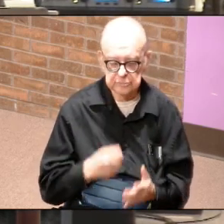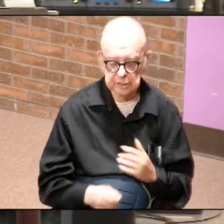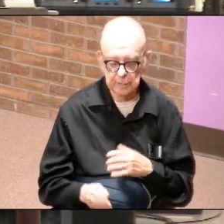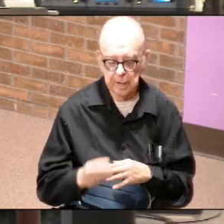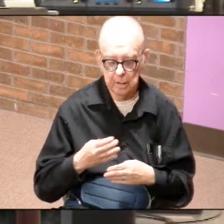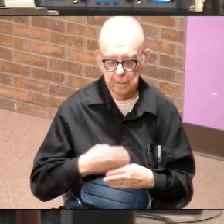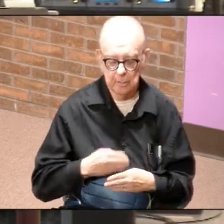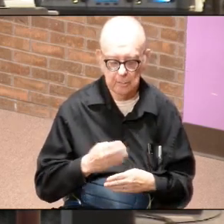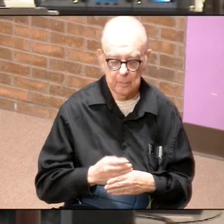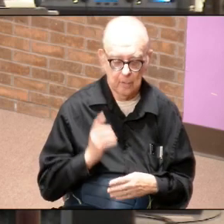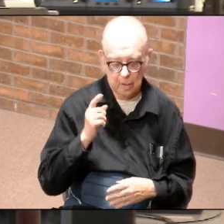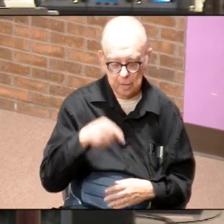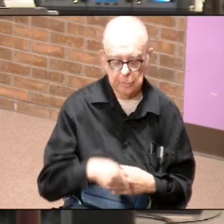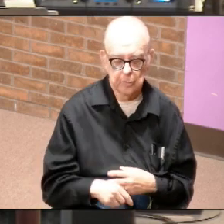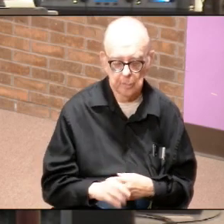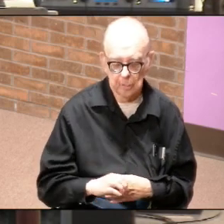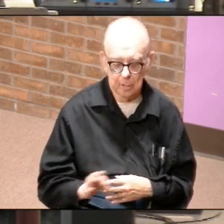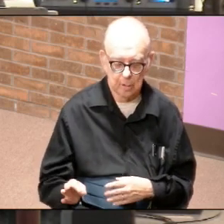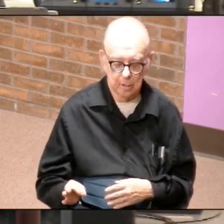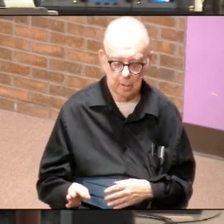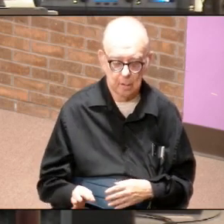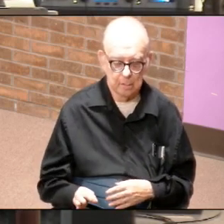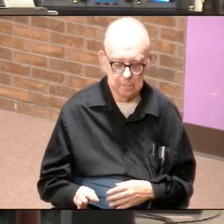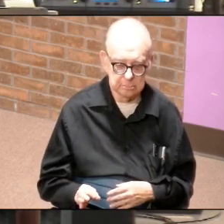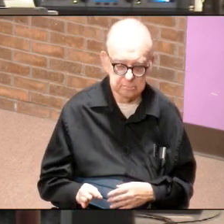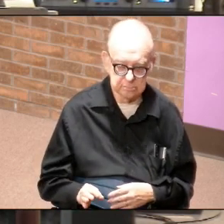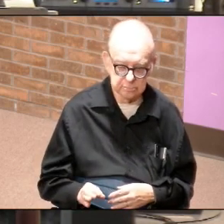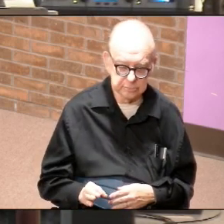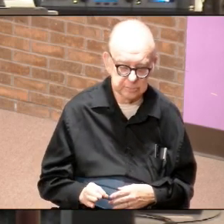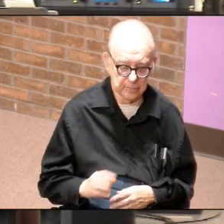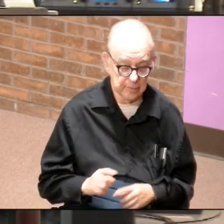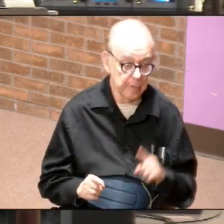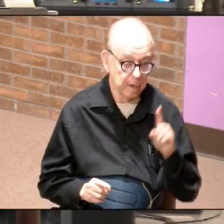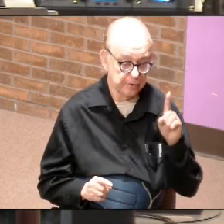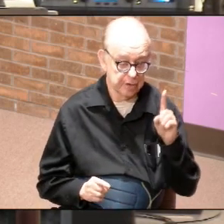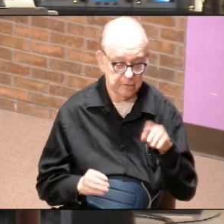window onto the roof out of the upstairs apartment.